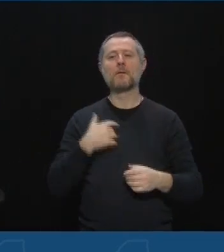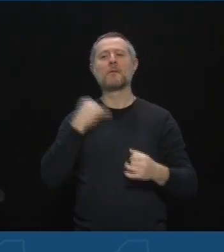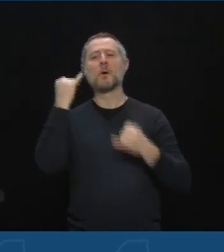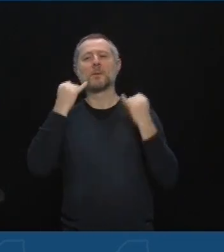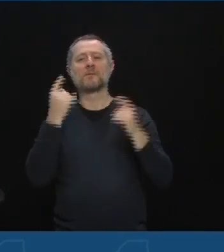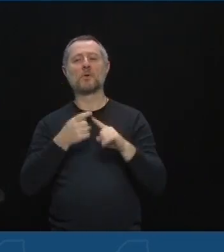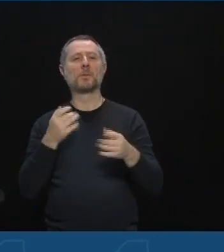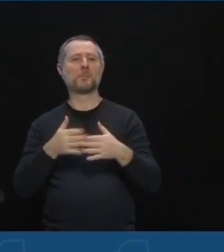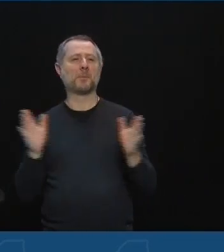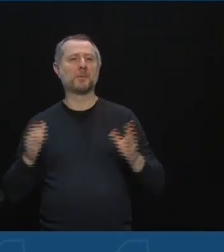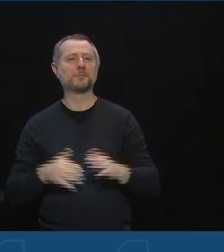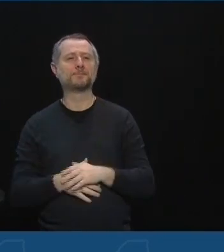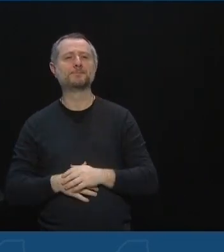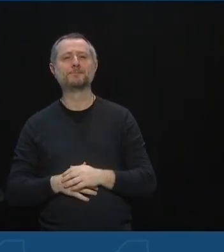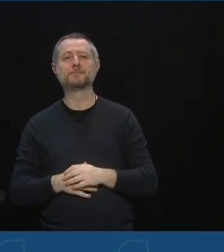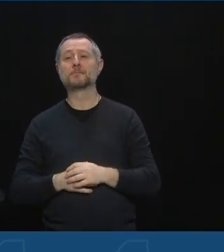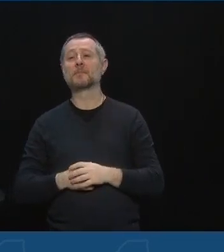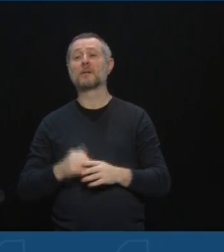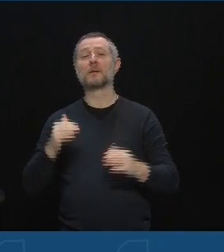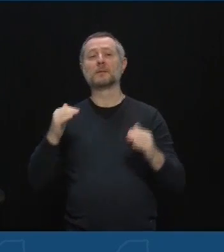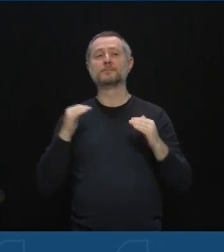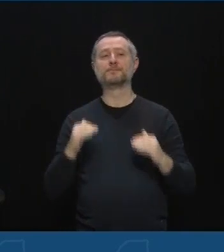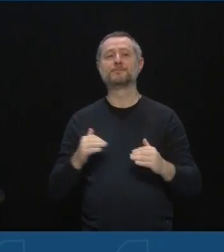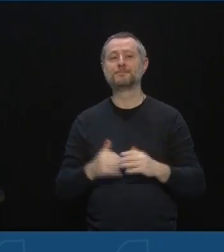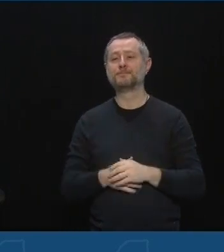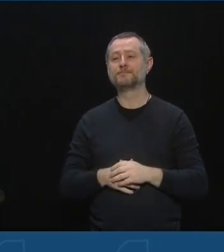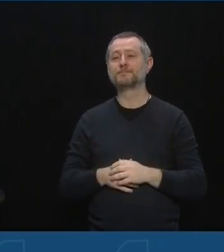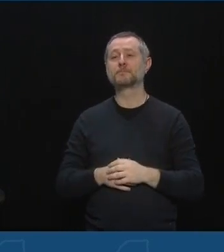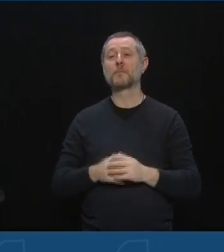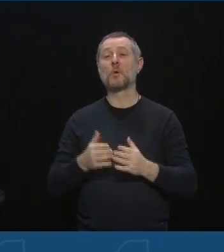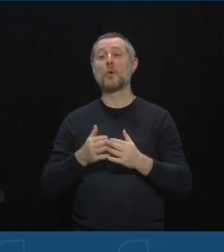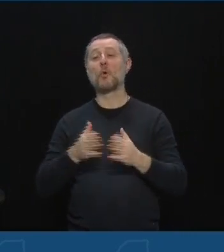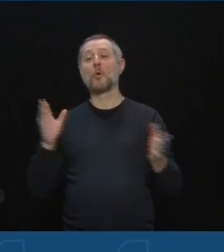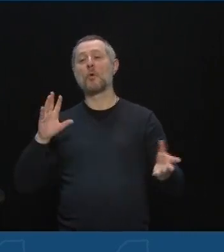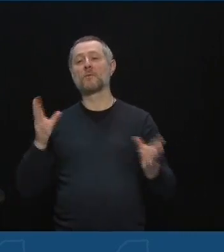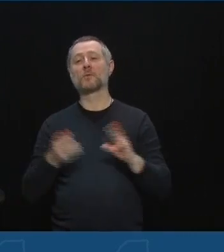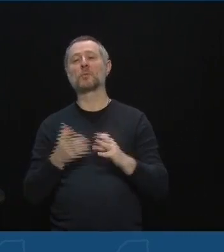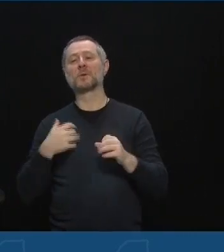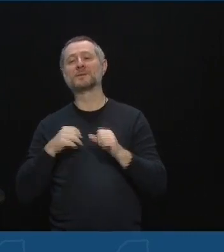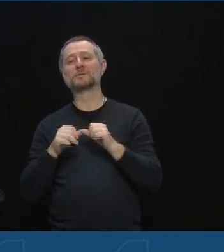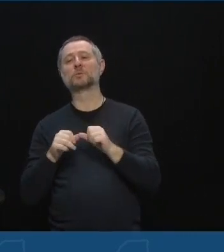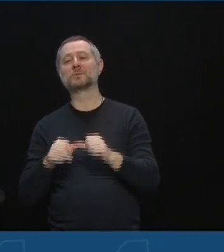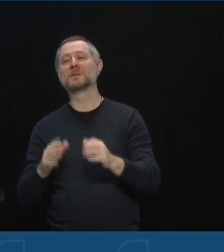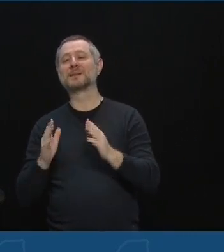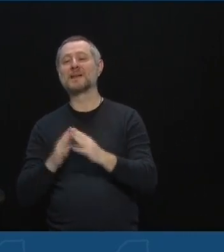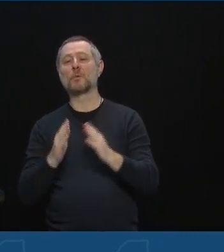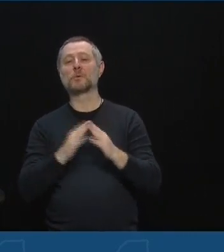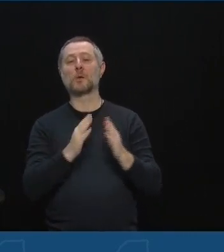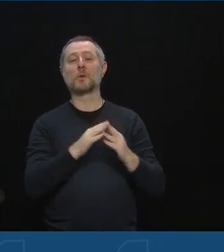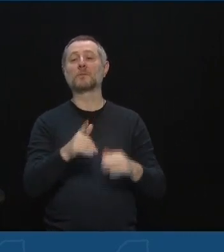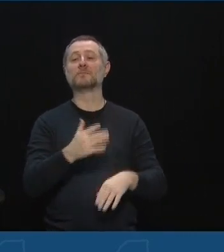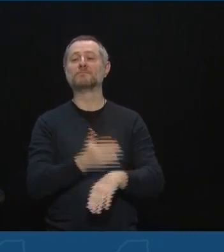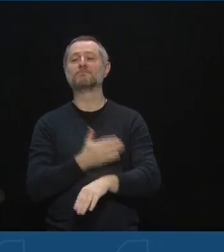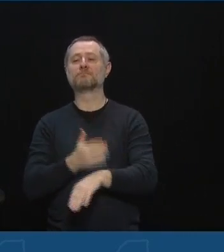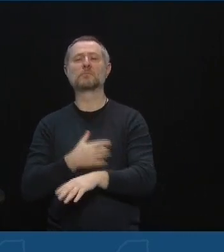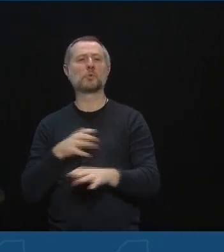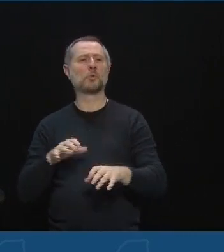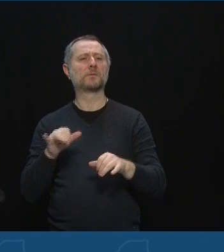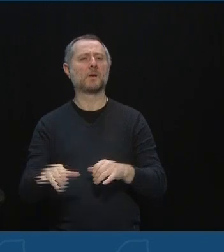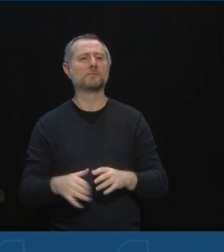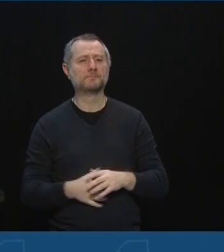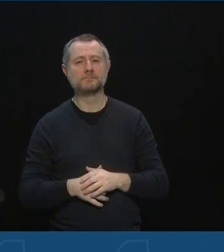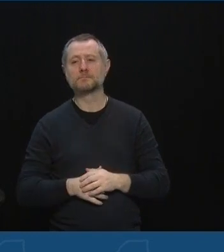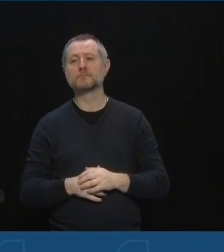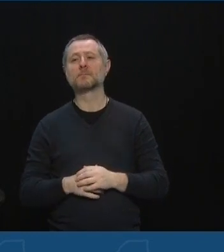began. Also, as I mentioned, overall, we want to continue the downtown revitalization issues. This is one of the most fabulous